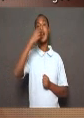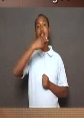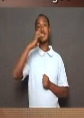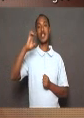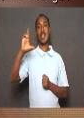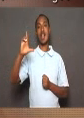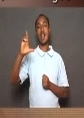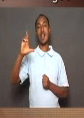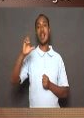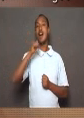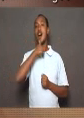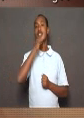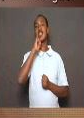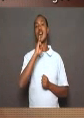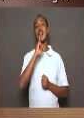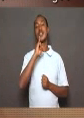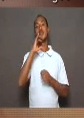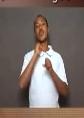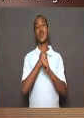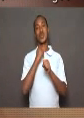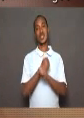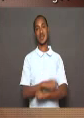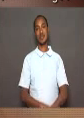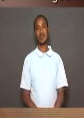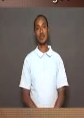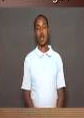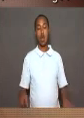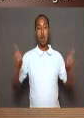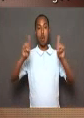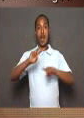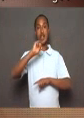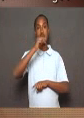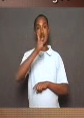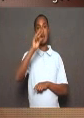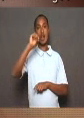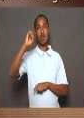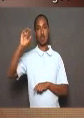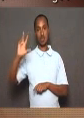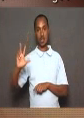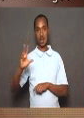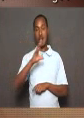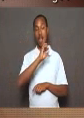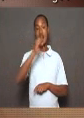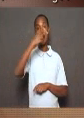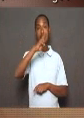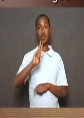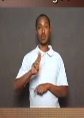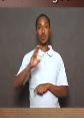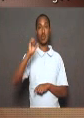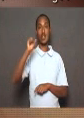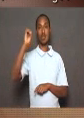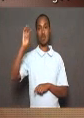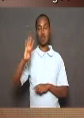and hydrochloric acid are produced. When sodium nitrate and sulfuric